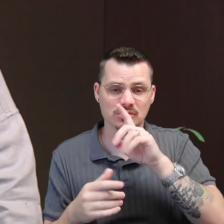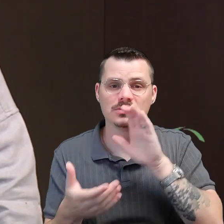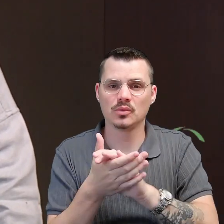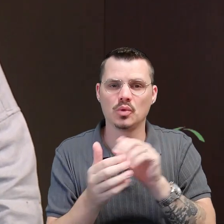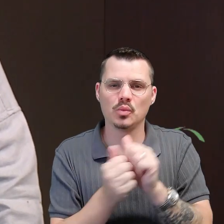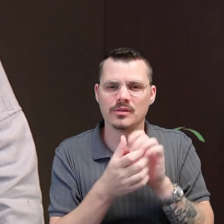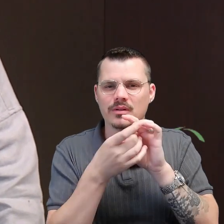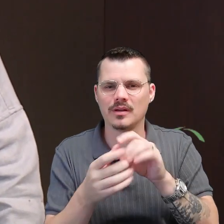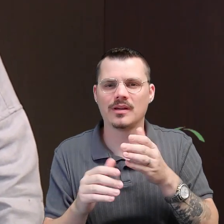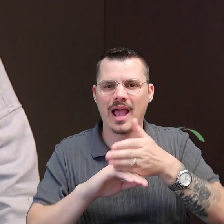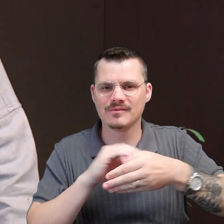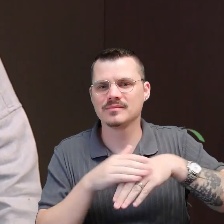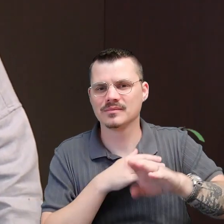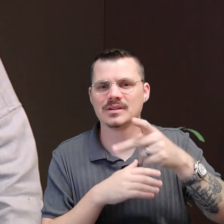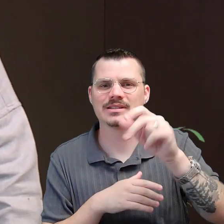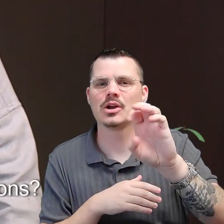psychosis.